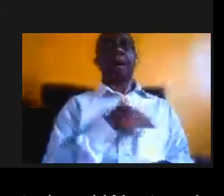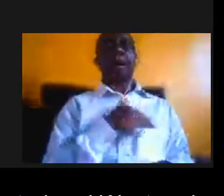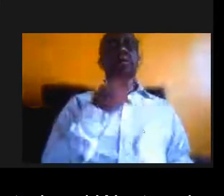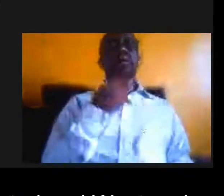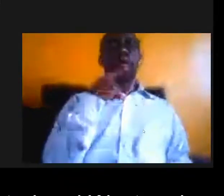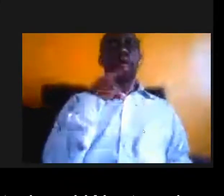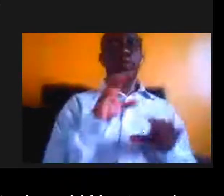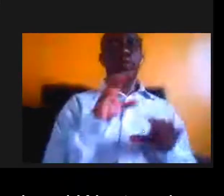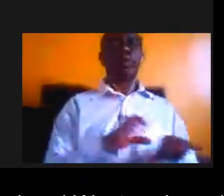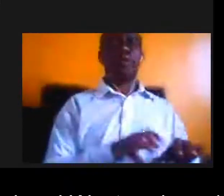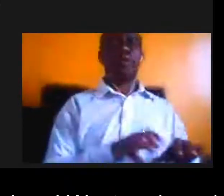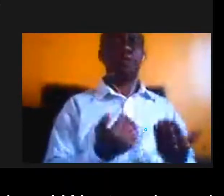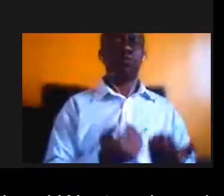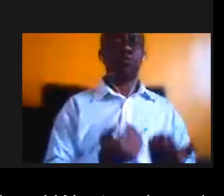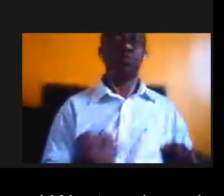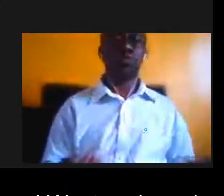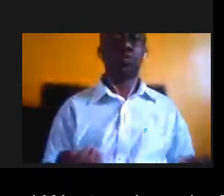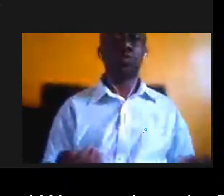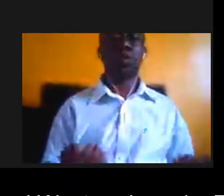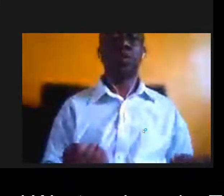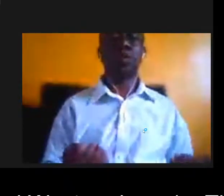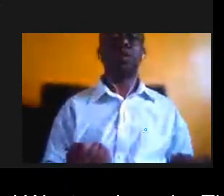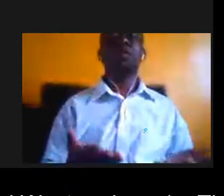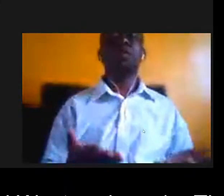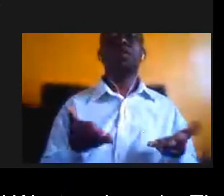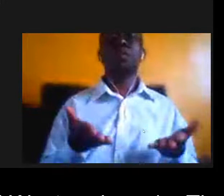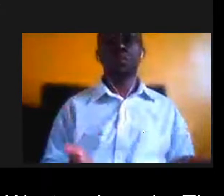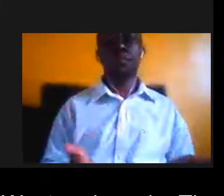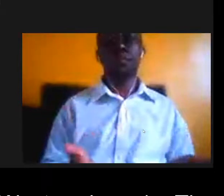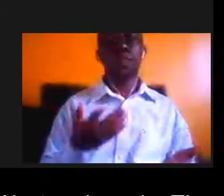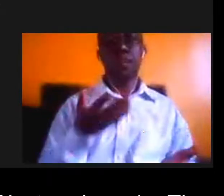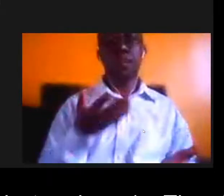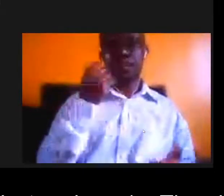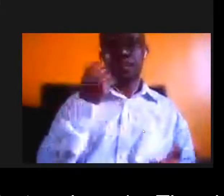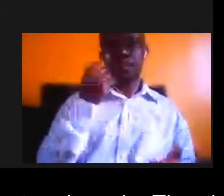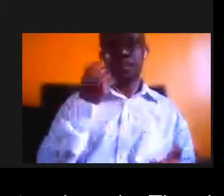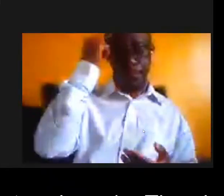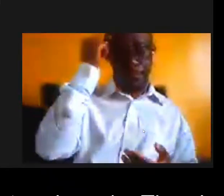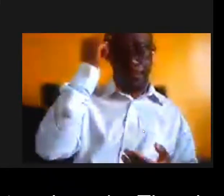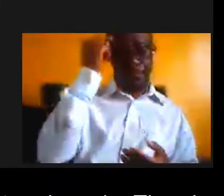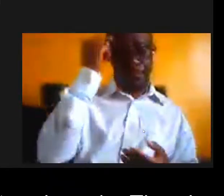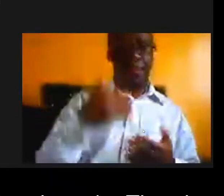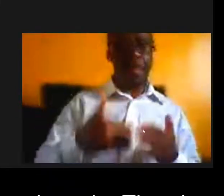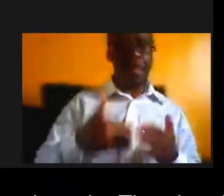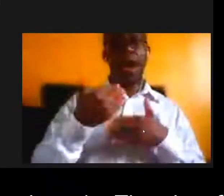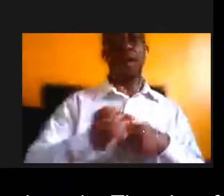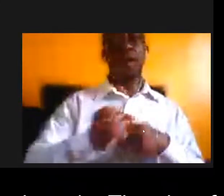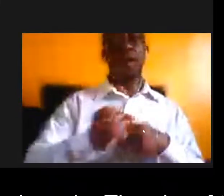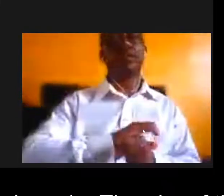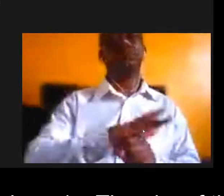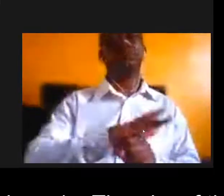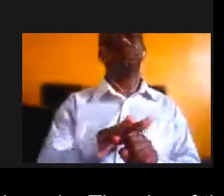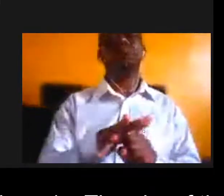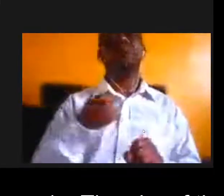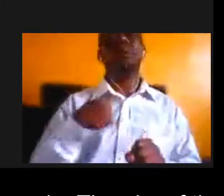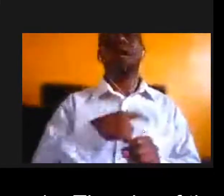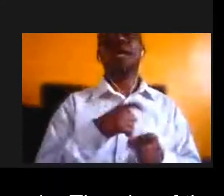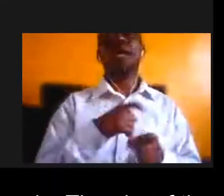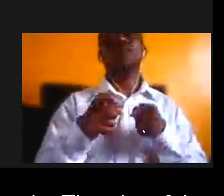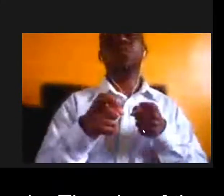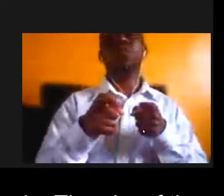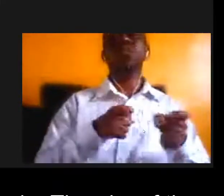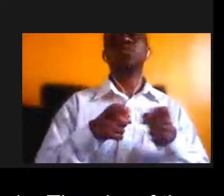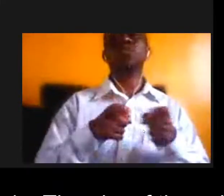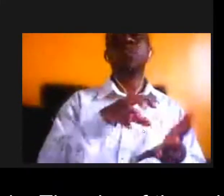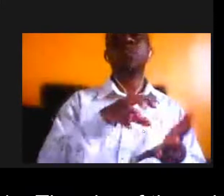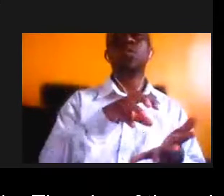think about the after COVID, how to manage that situation. This is what I